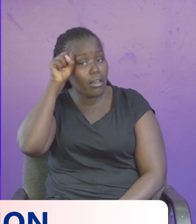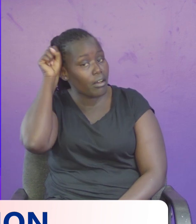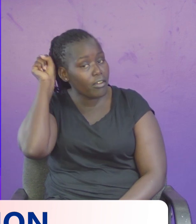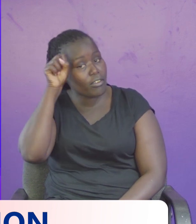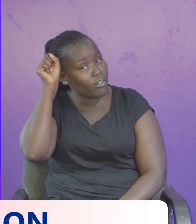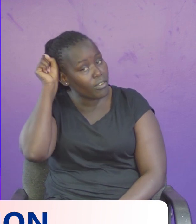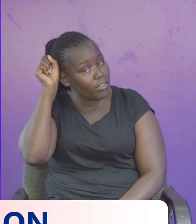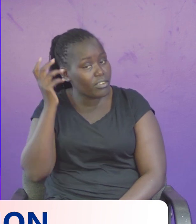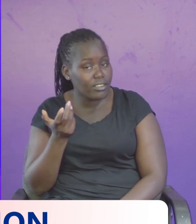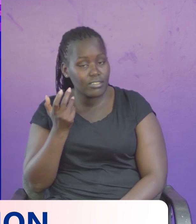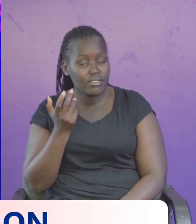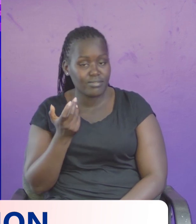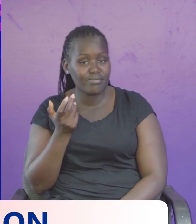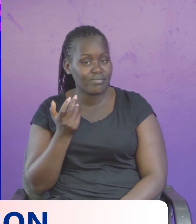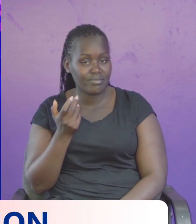Kiara.